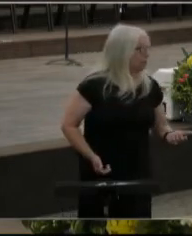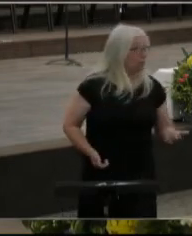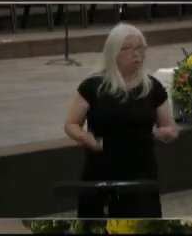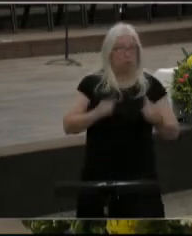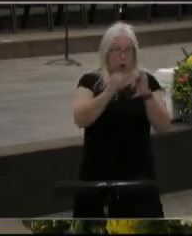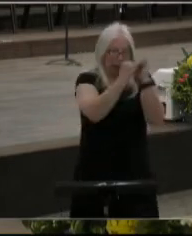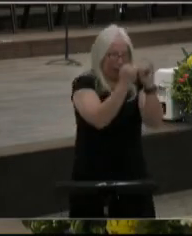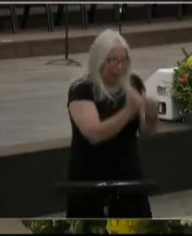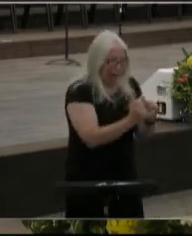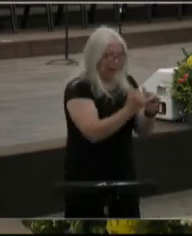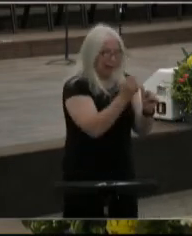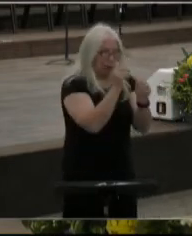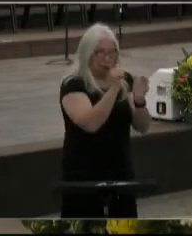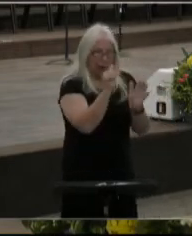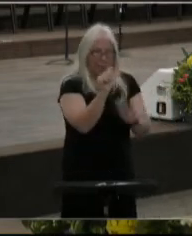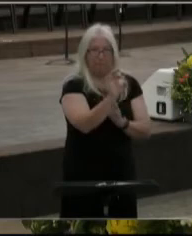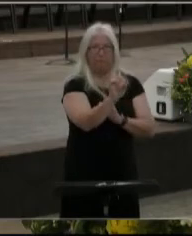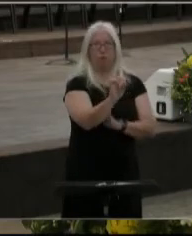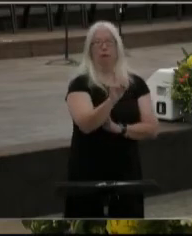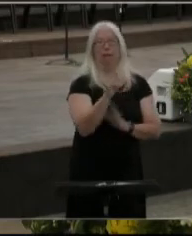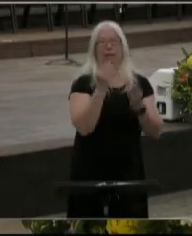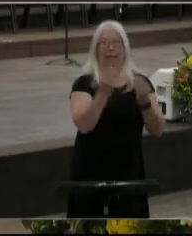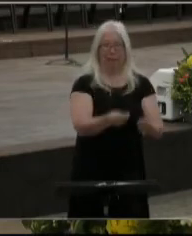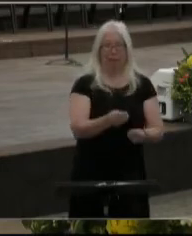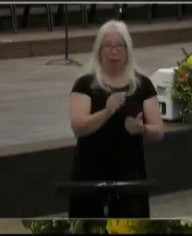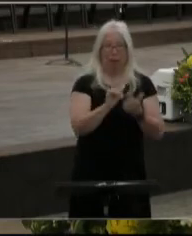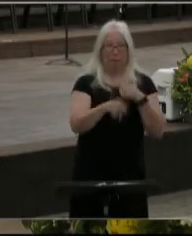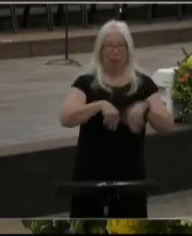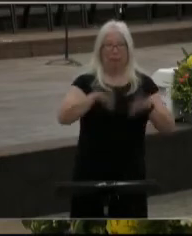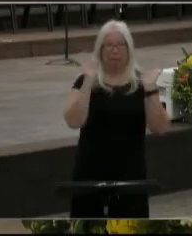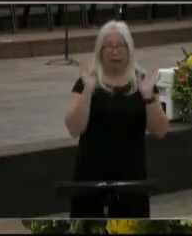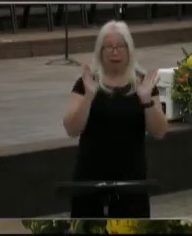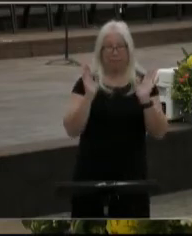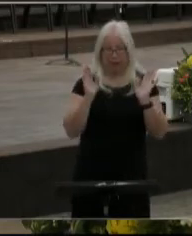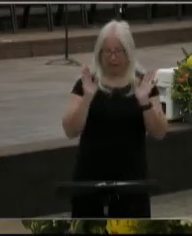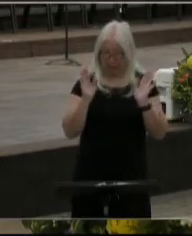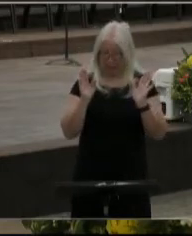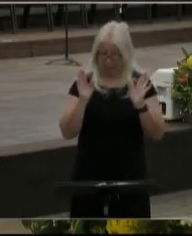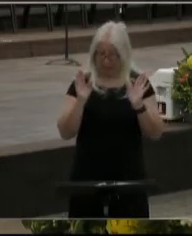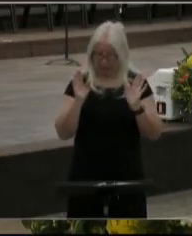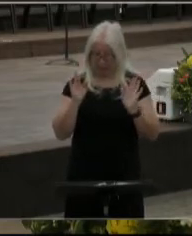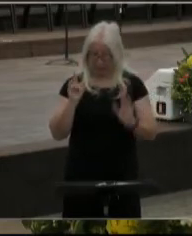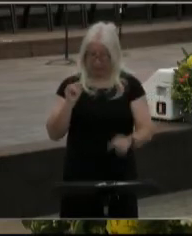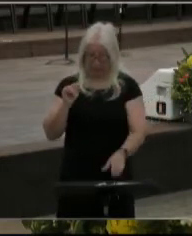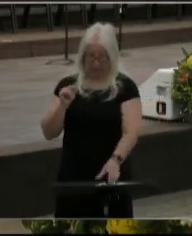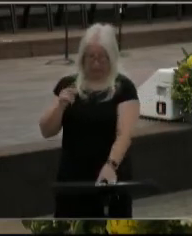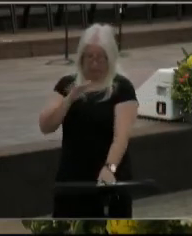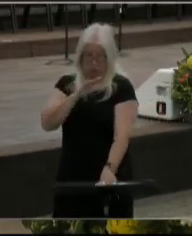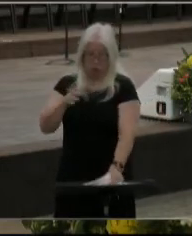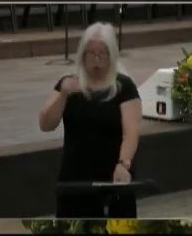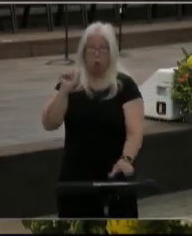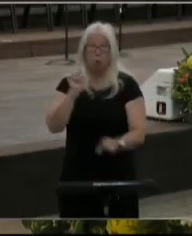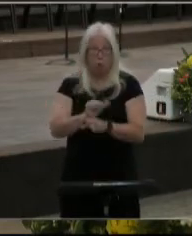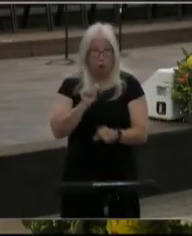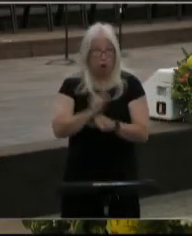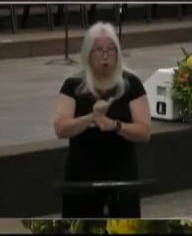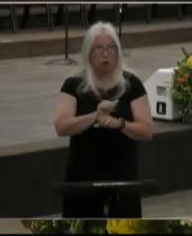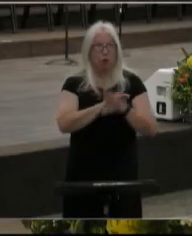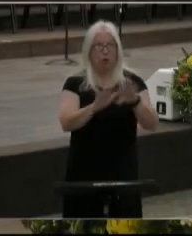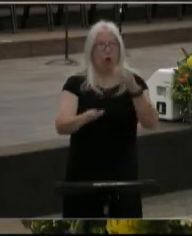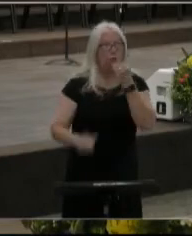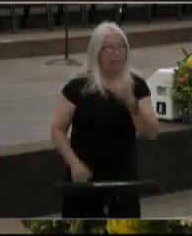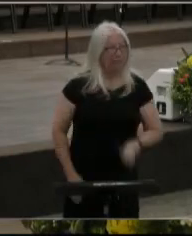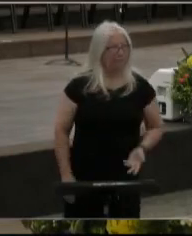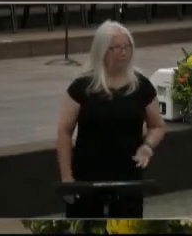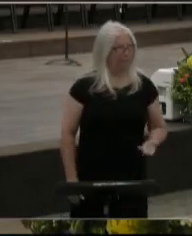we idolize it. We avoid it. We avoid giving. We avoid sacrificing. Paul told them in Thessalonians, if you don't work,